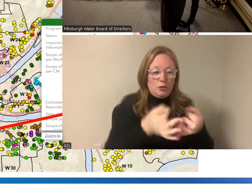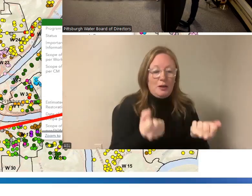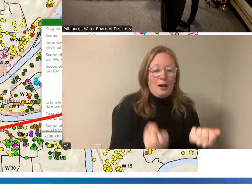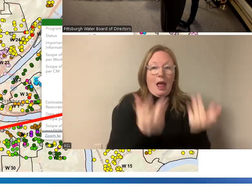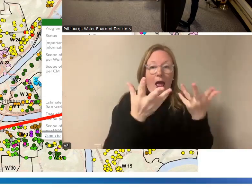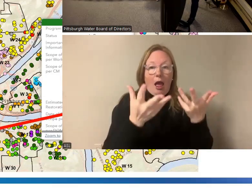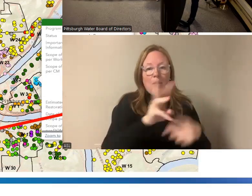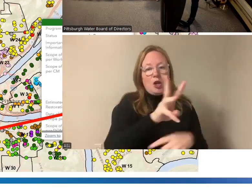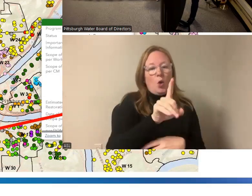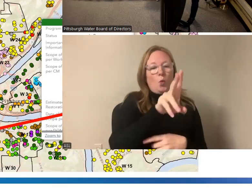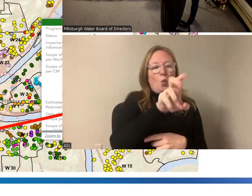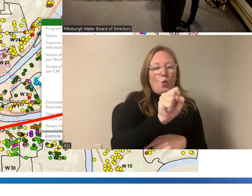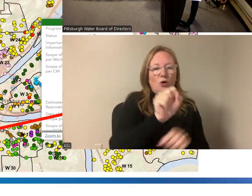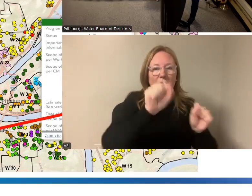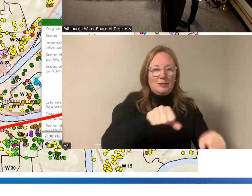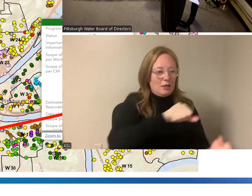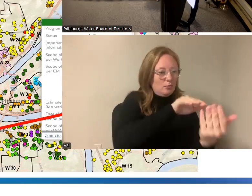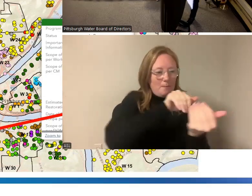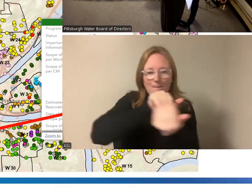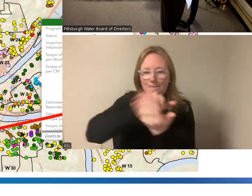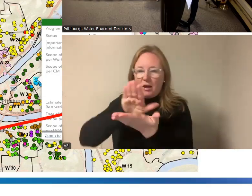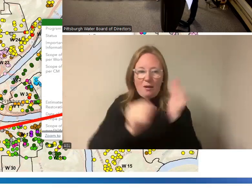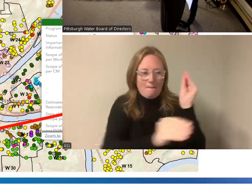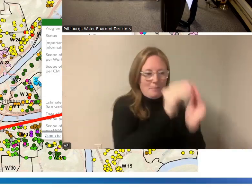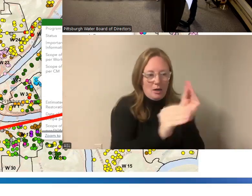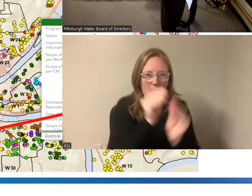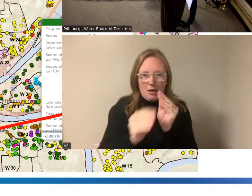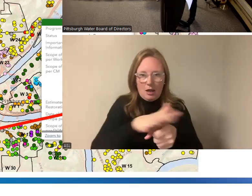of wards that can be addressed